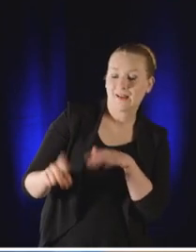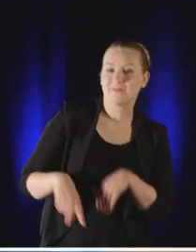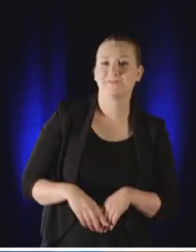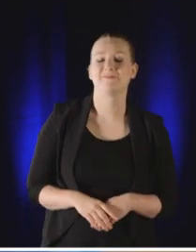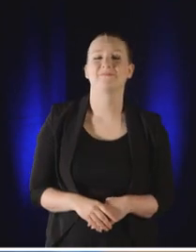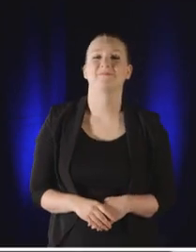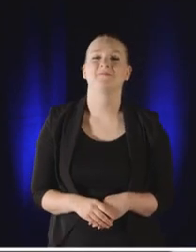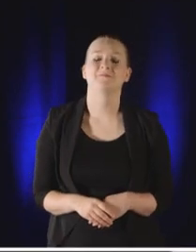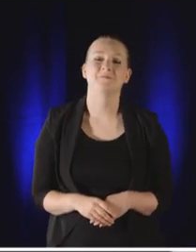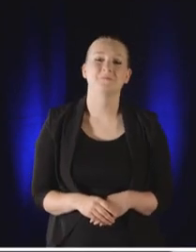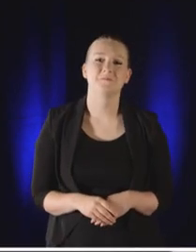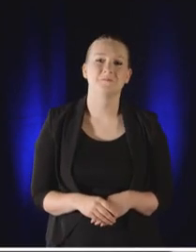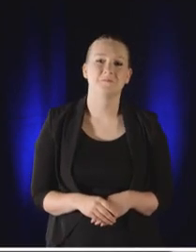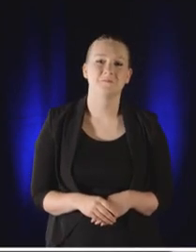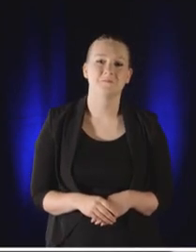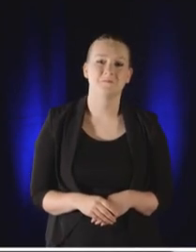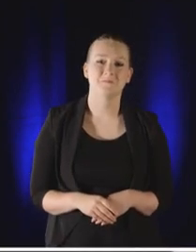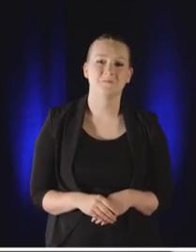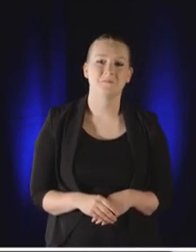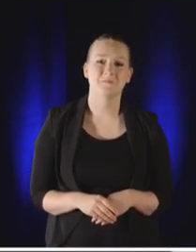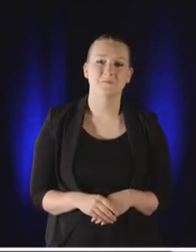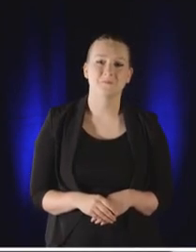it.